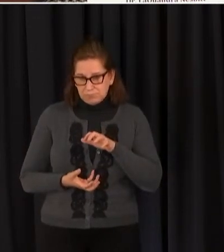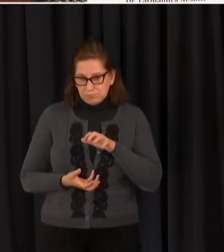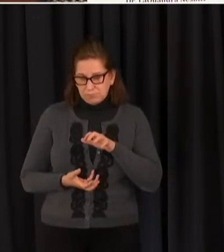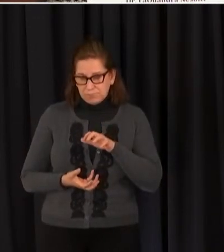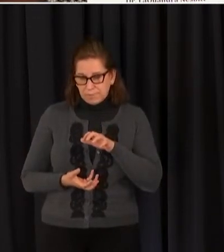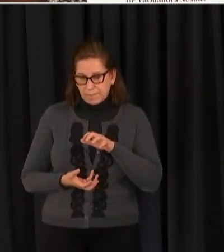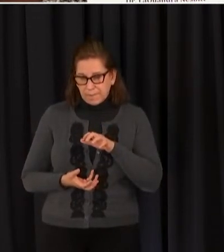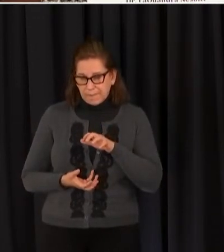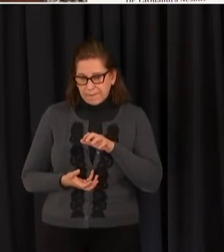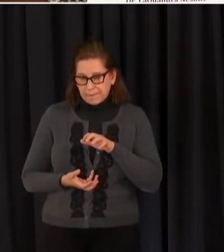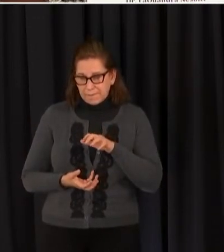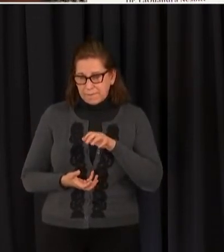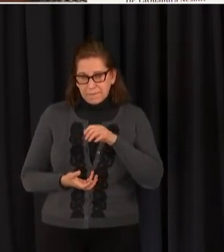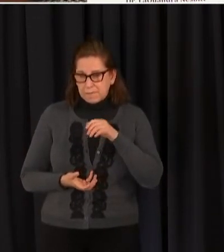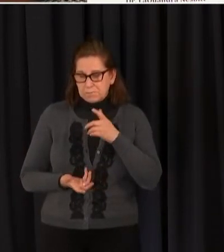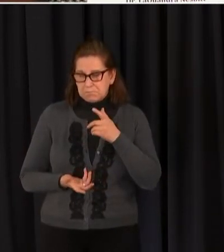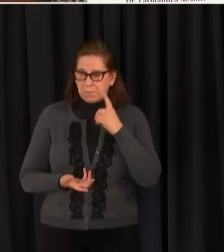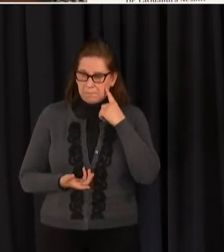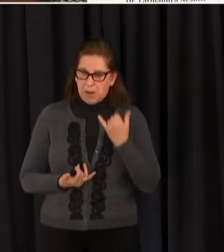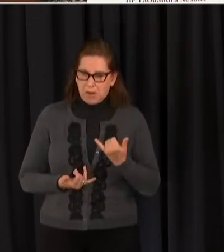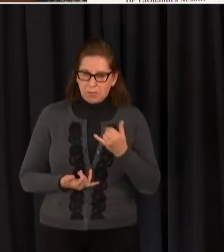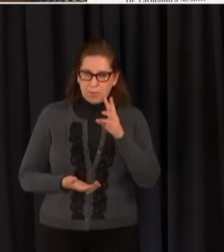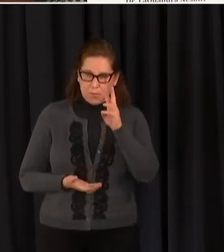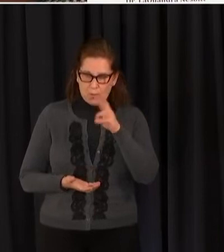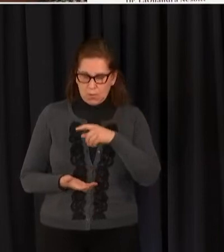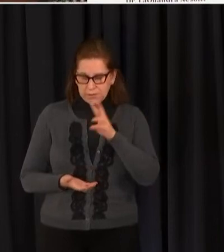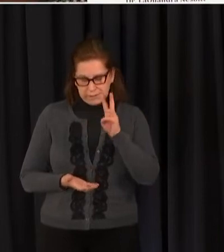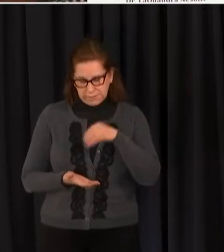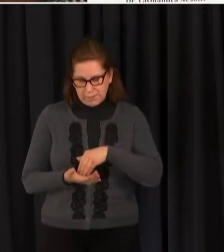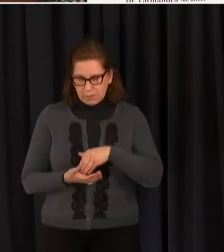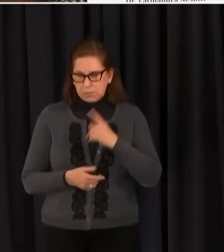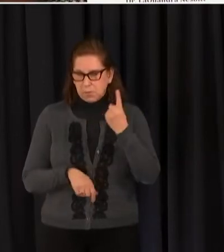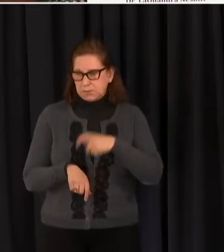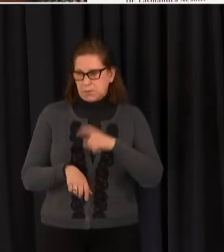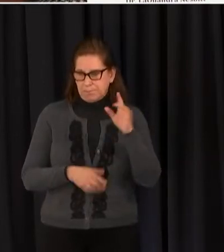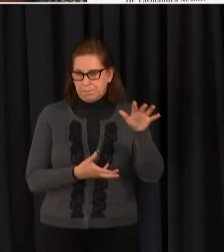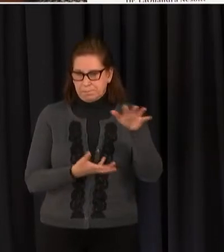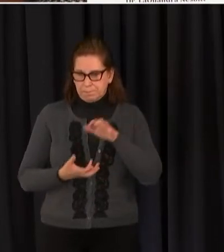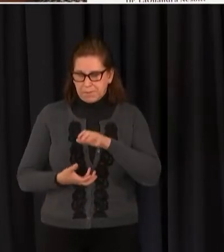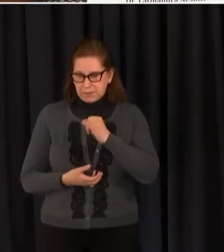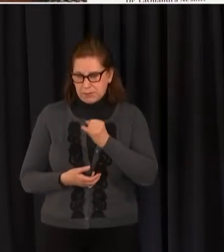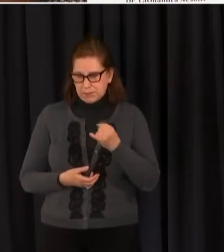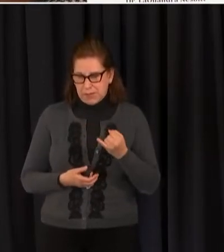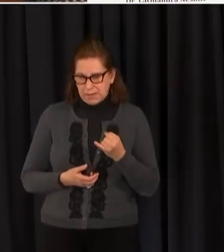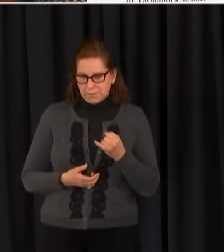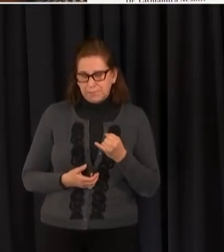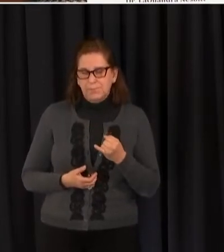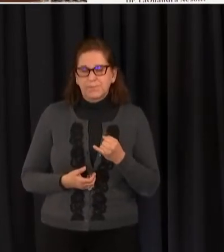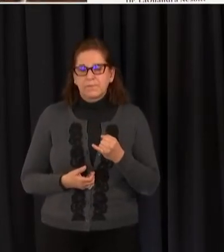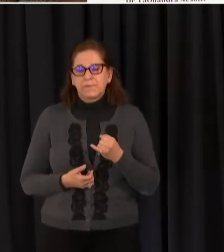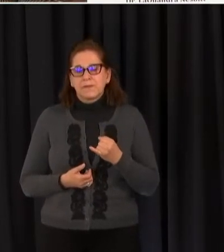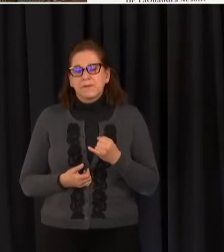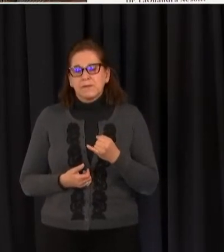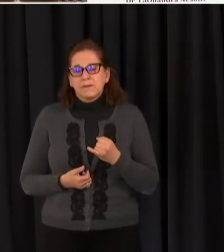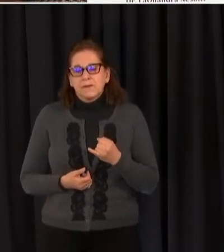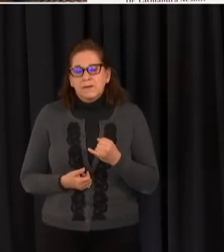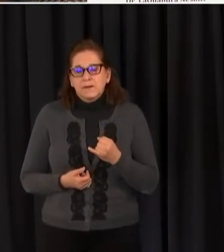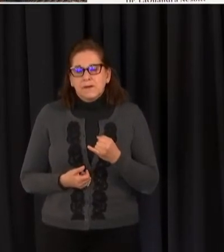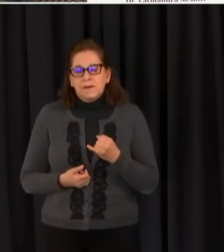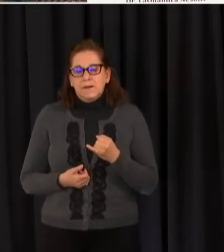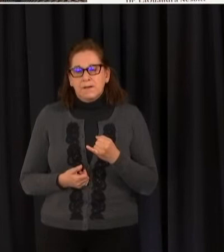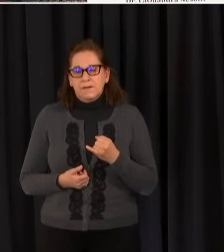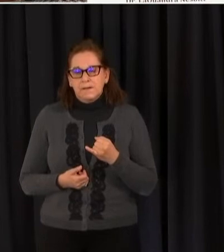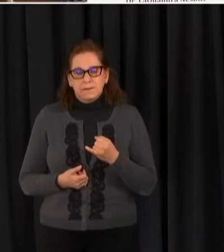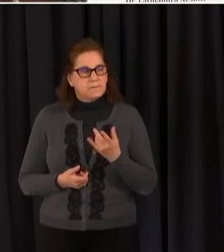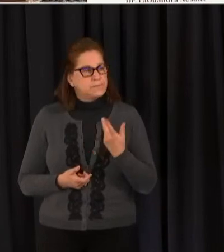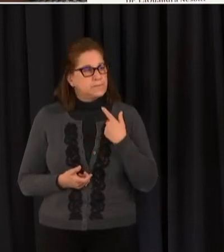until maybe next week at the earliest. The other thing that we have is that I'll talk about it in terms of